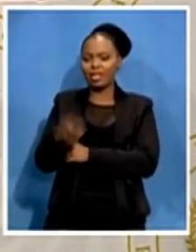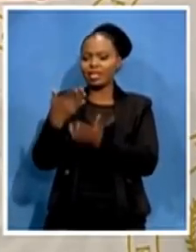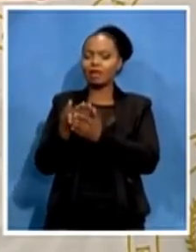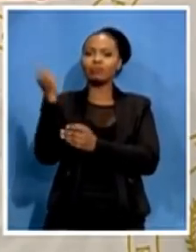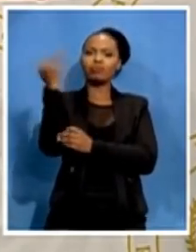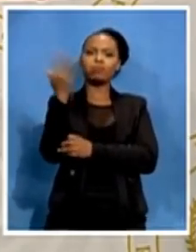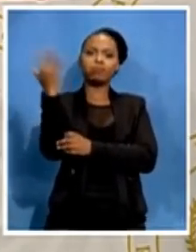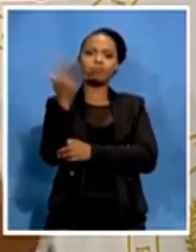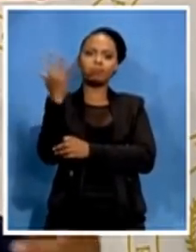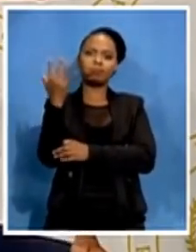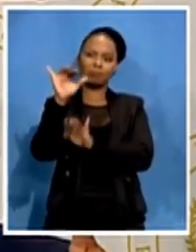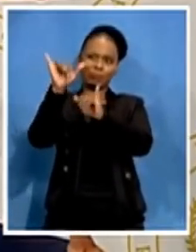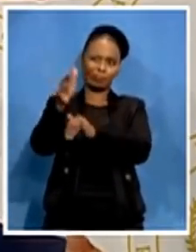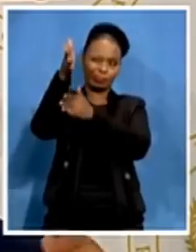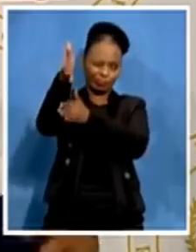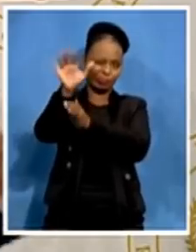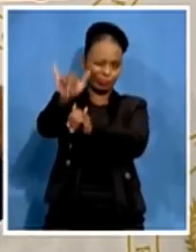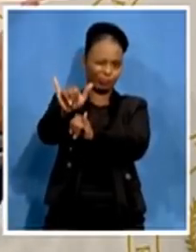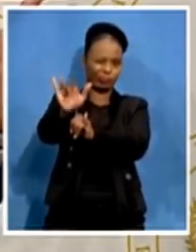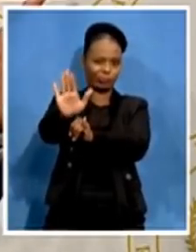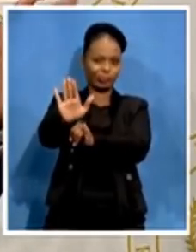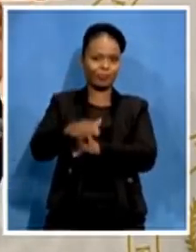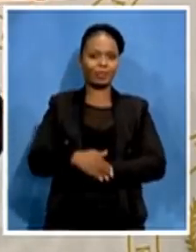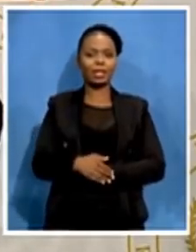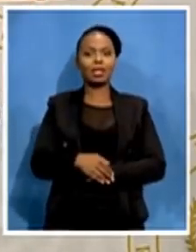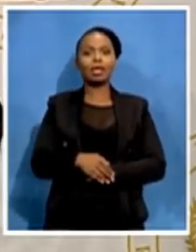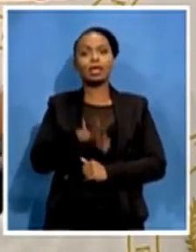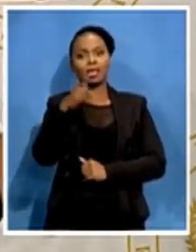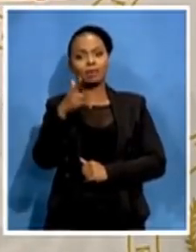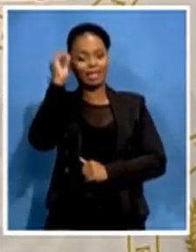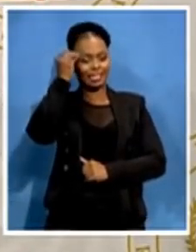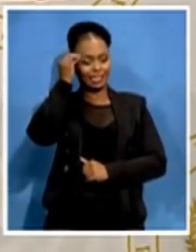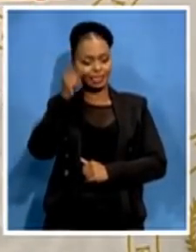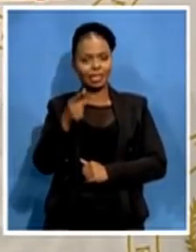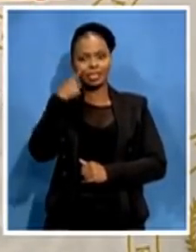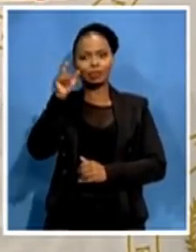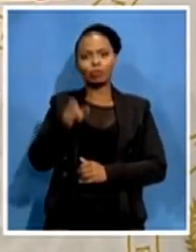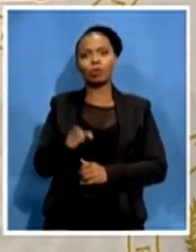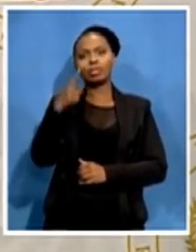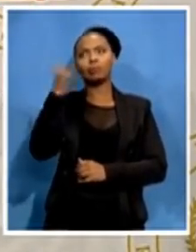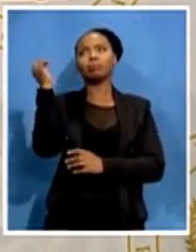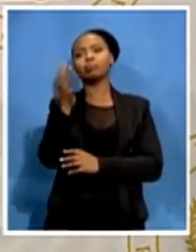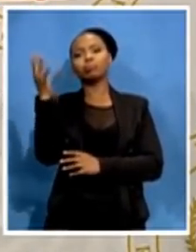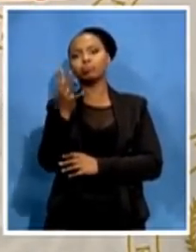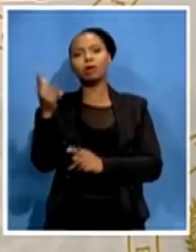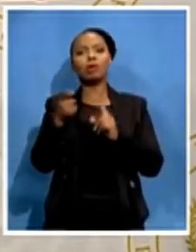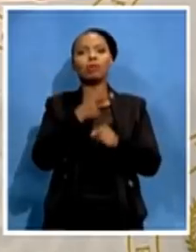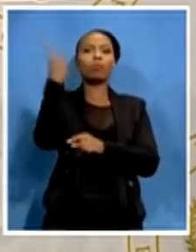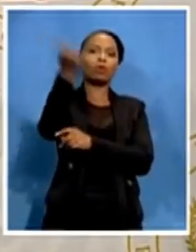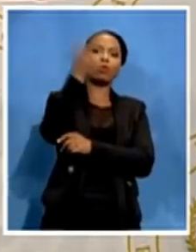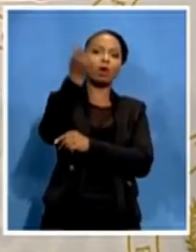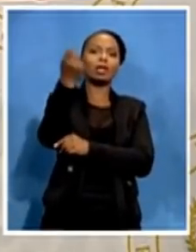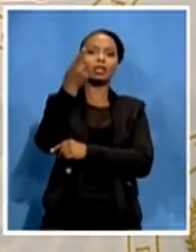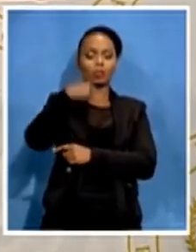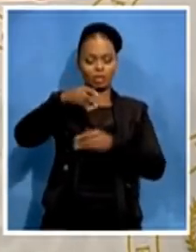person whose testimony we're really interested in. They can be testifying from Polokwane and we are here. That system, we've seen it